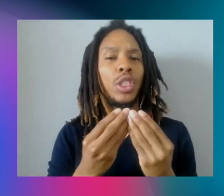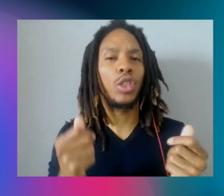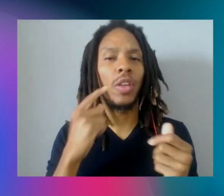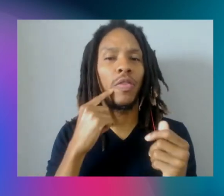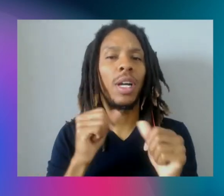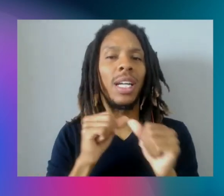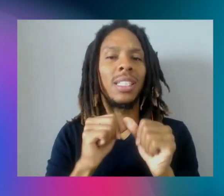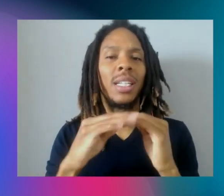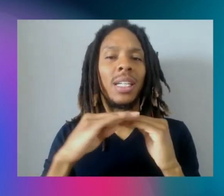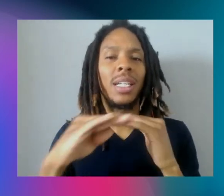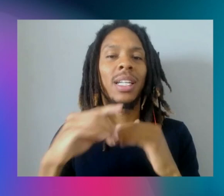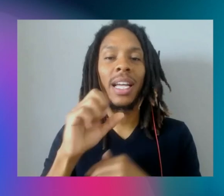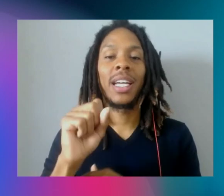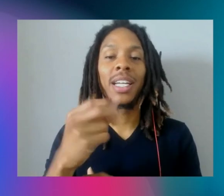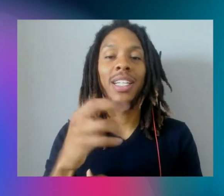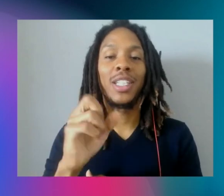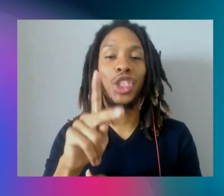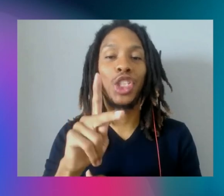shark tagging